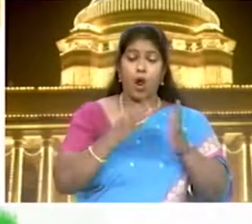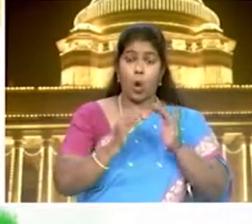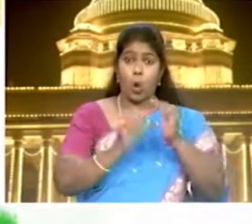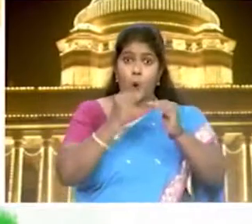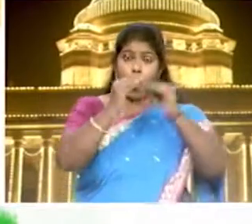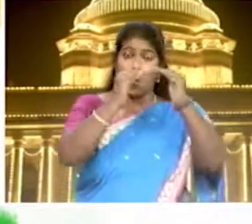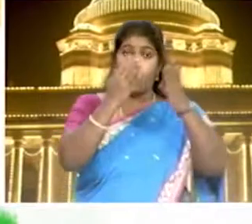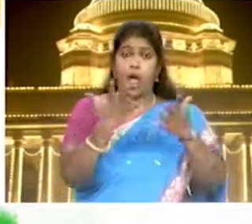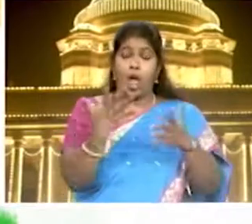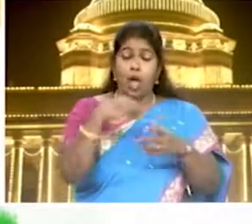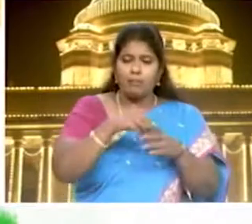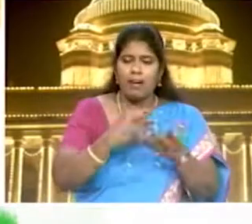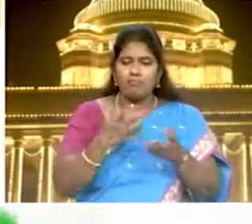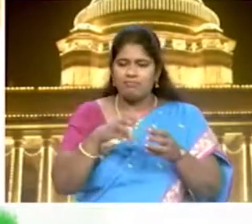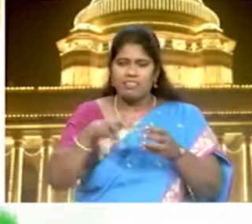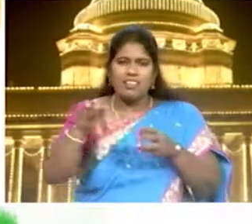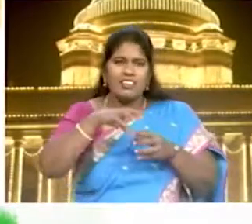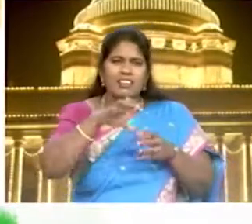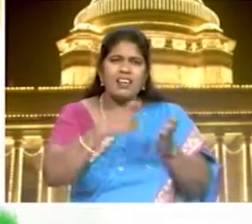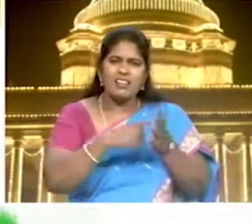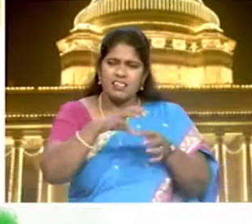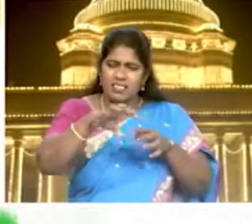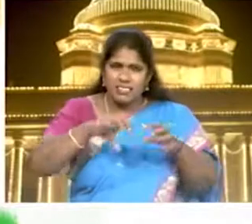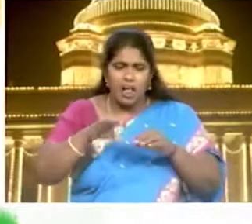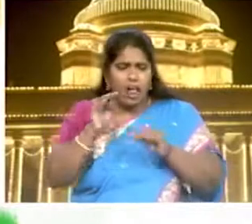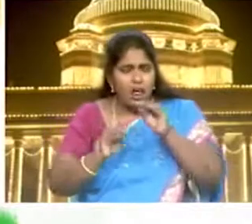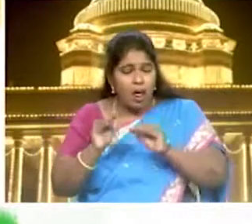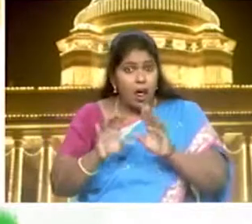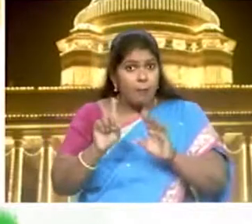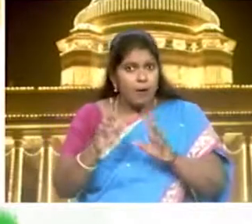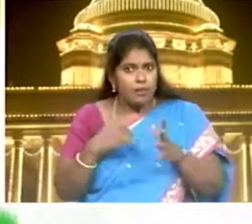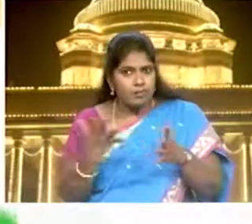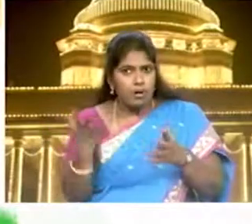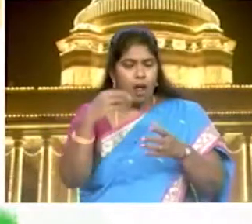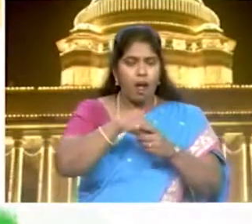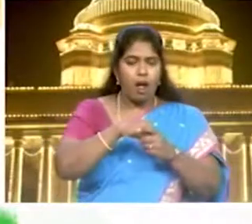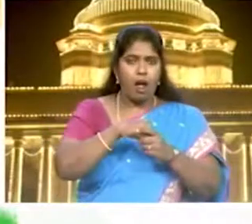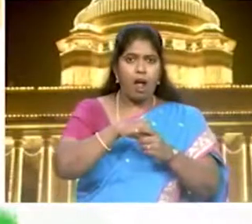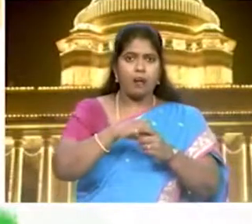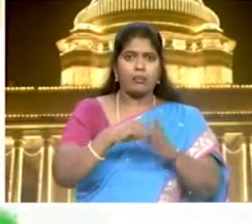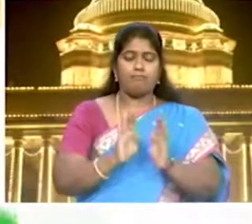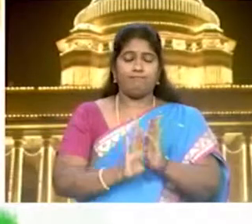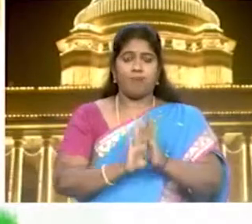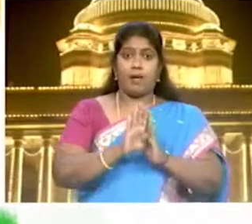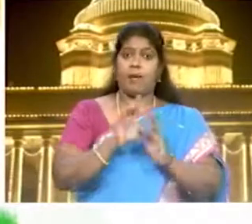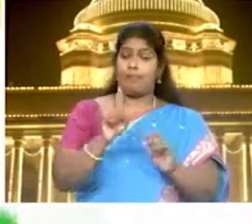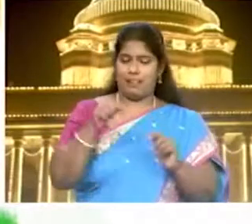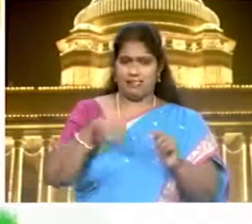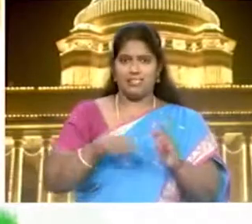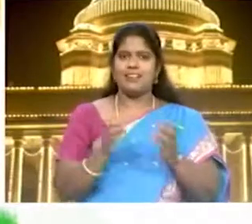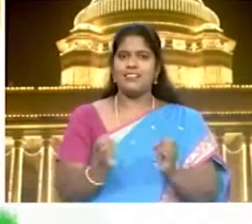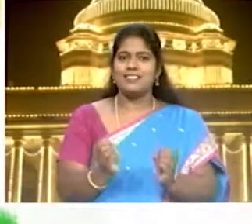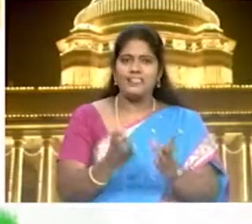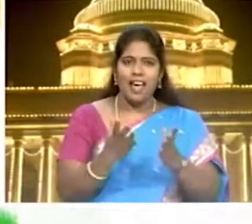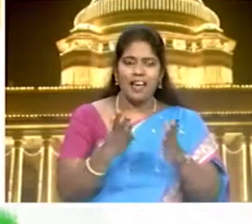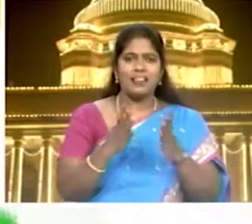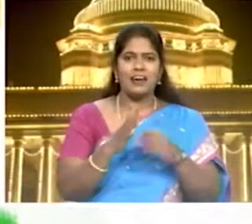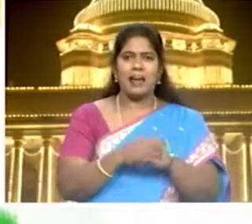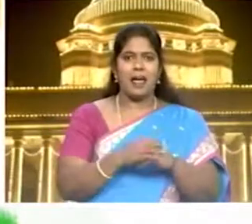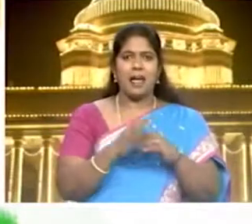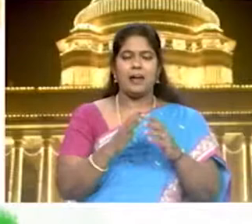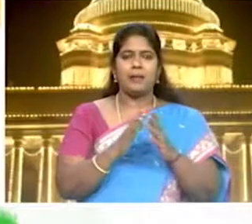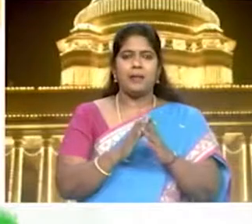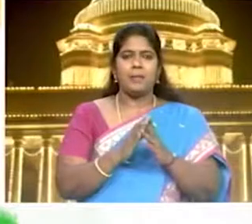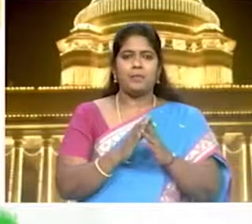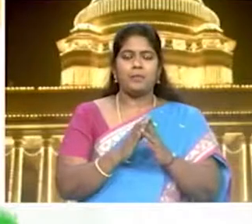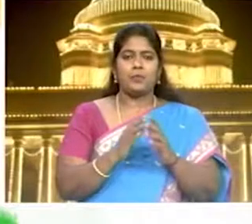regional disparities too are reducing. But this is only the beginning. A series of economic